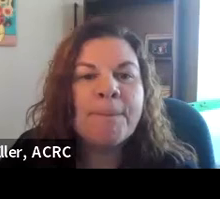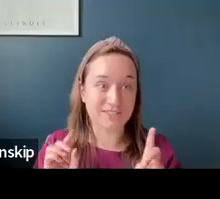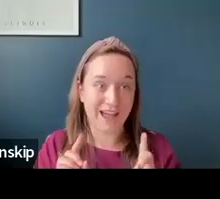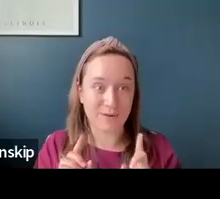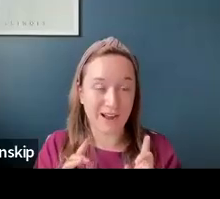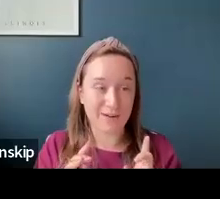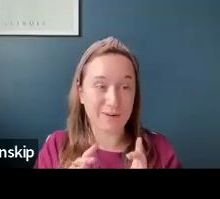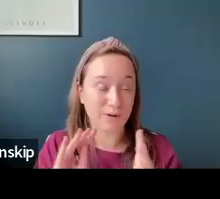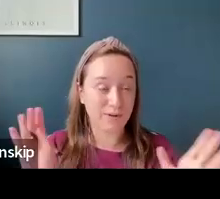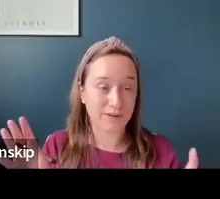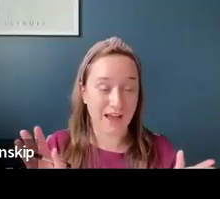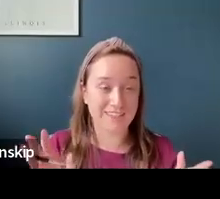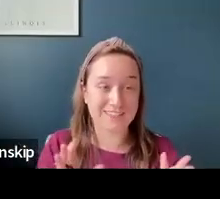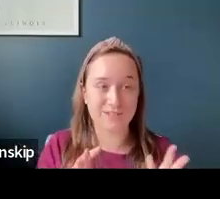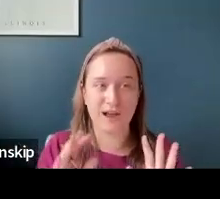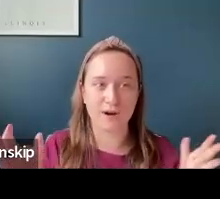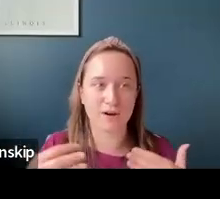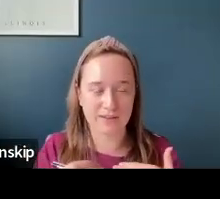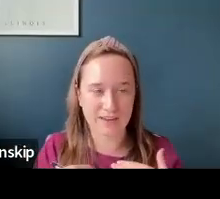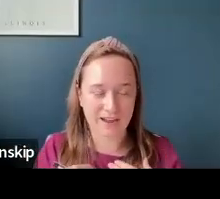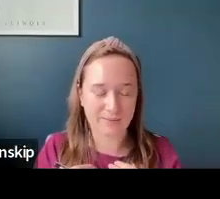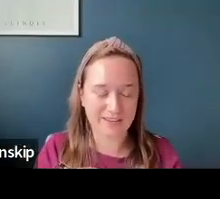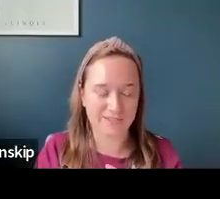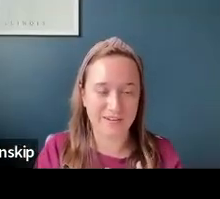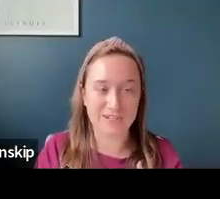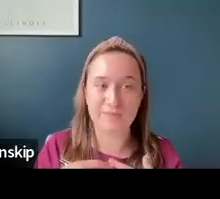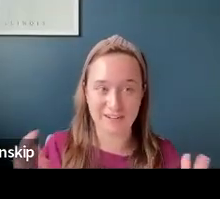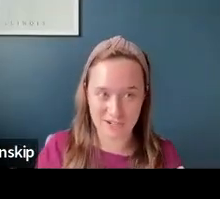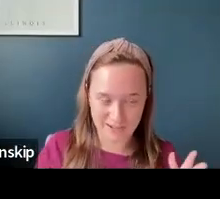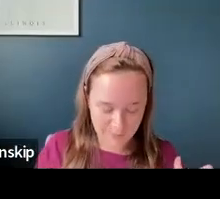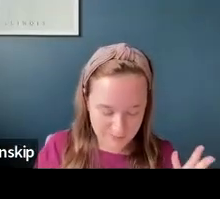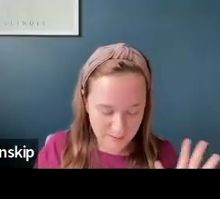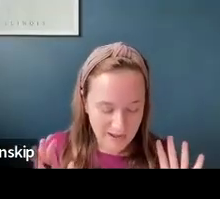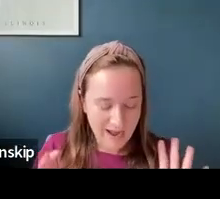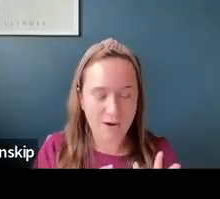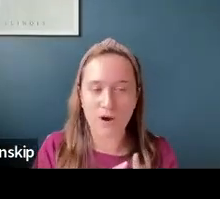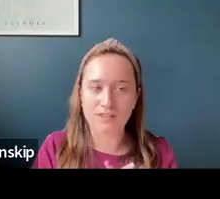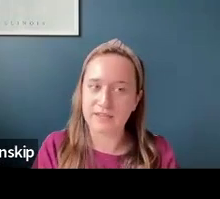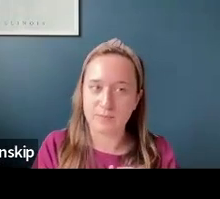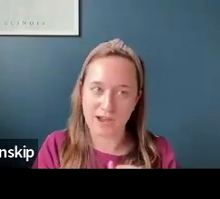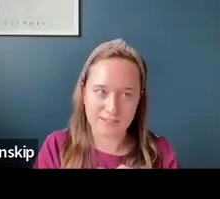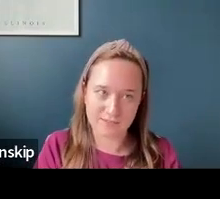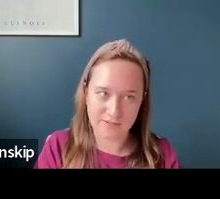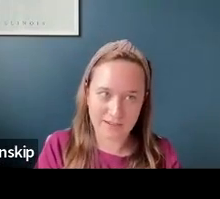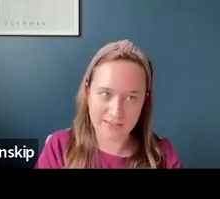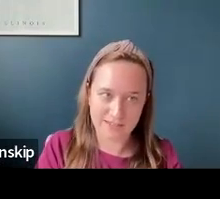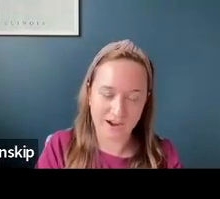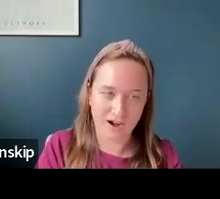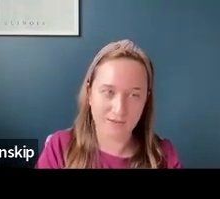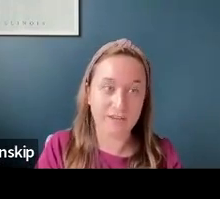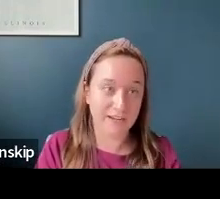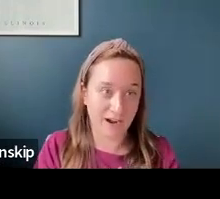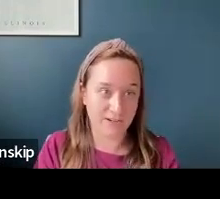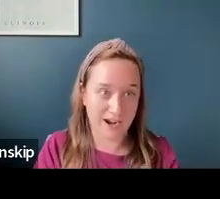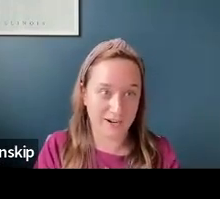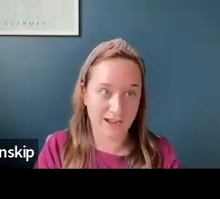I'll also just add real Yeah. fast here. So I'm our early intervention manager at Expressible. We're also in the process of finalizing